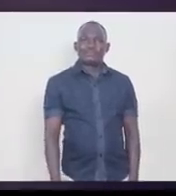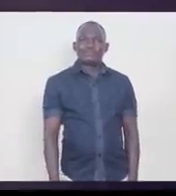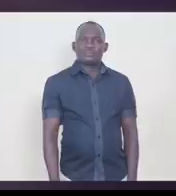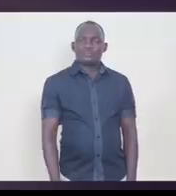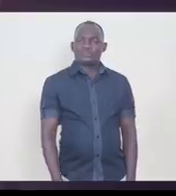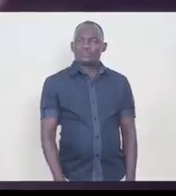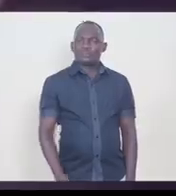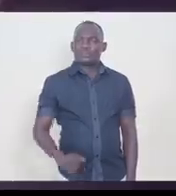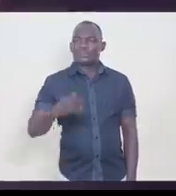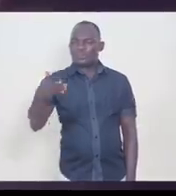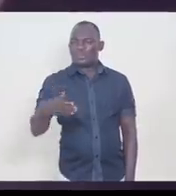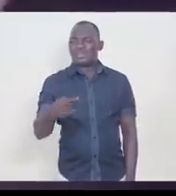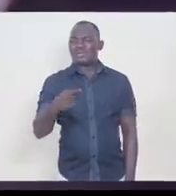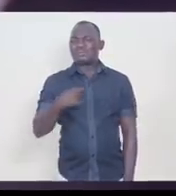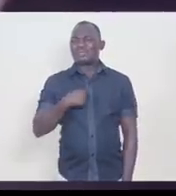Coco, I'm dying.